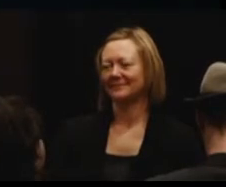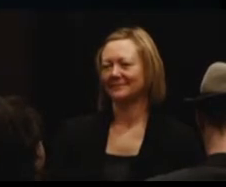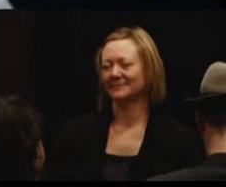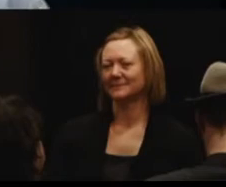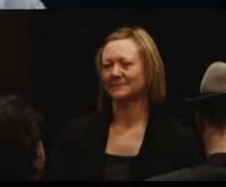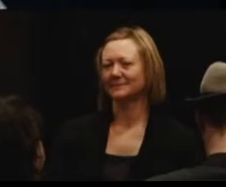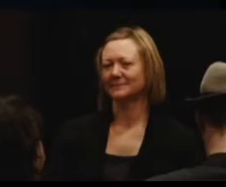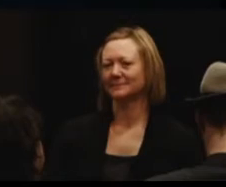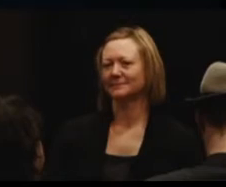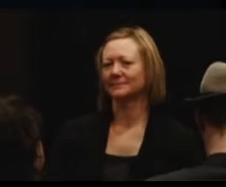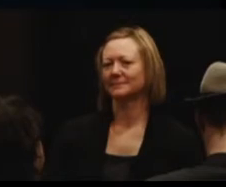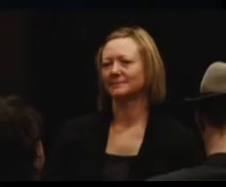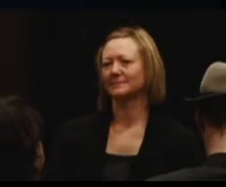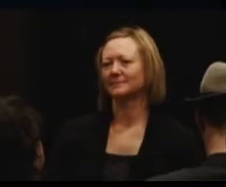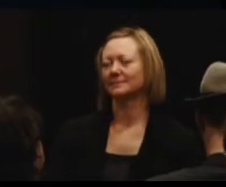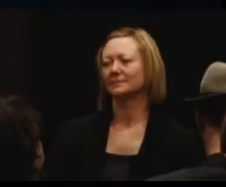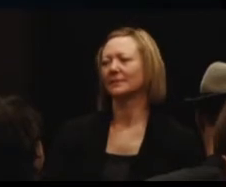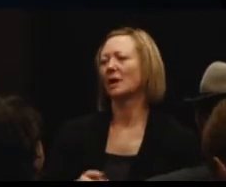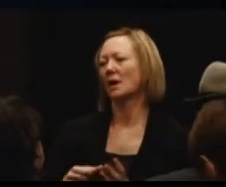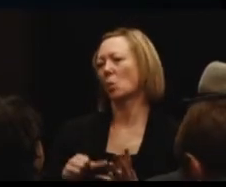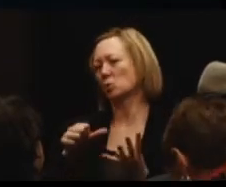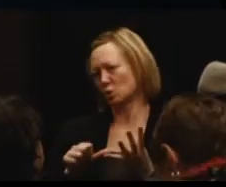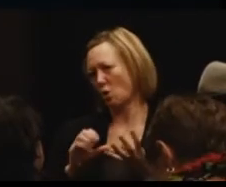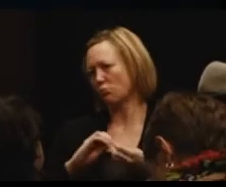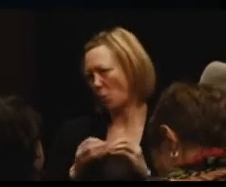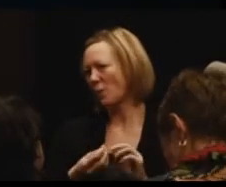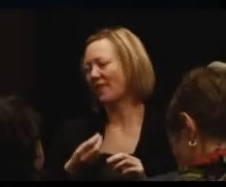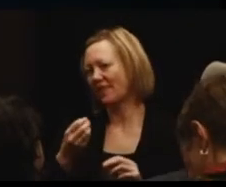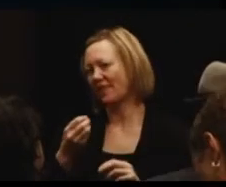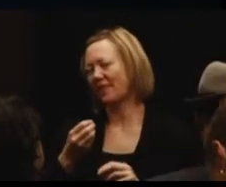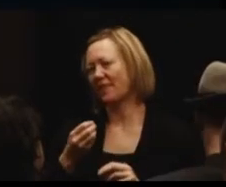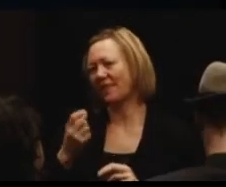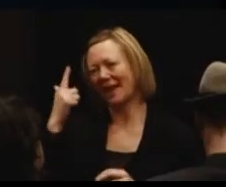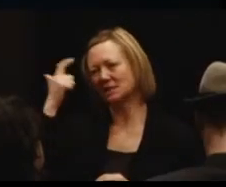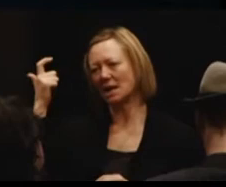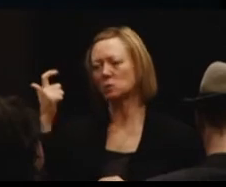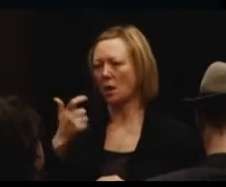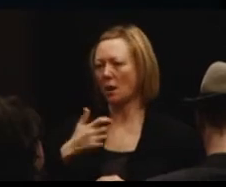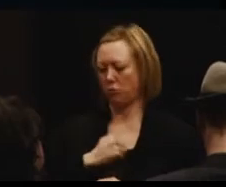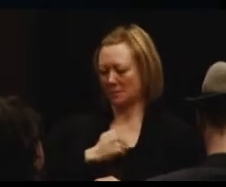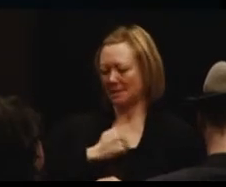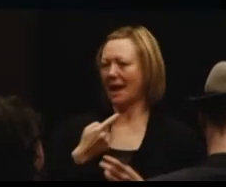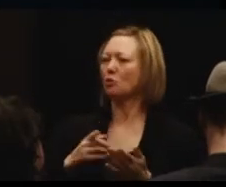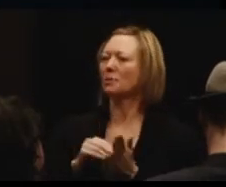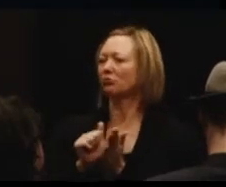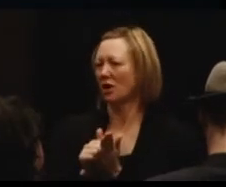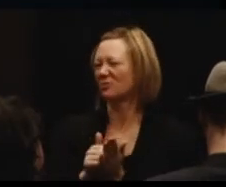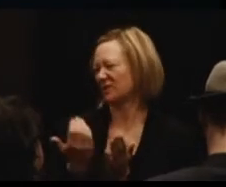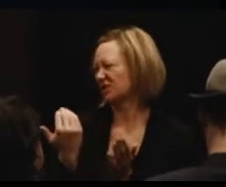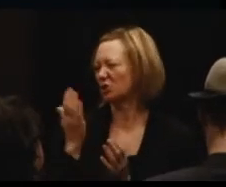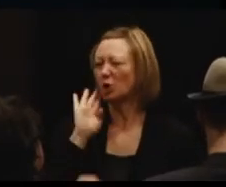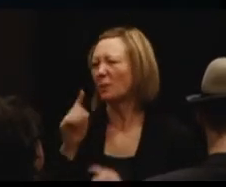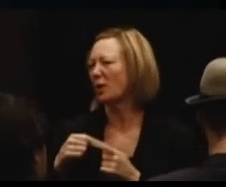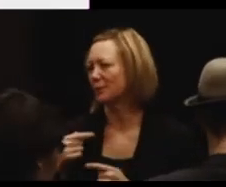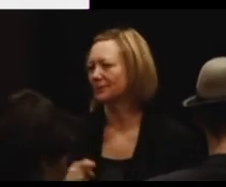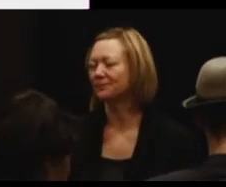And as also the issues with intellectual property and copyright, which we've just been heard so much. Well, so in summary, the